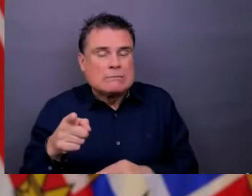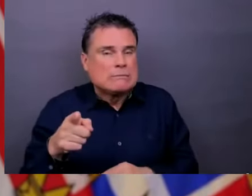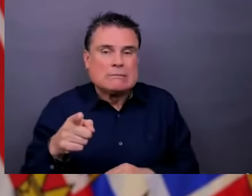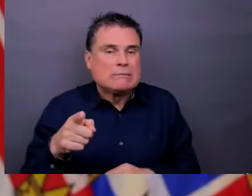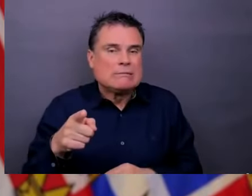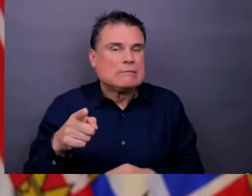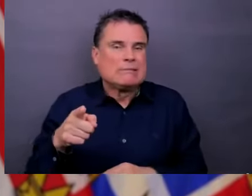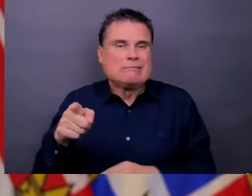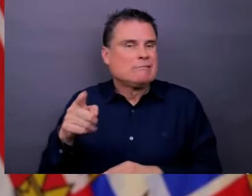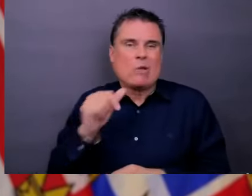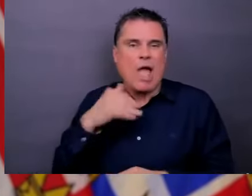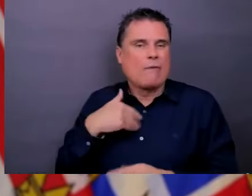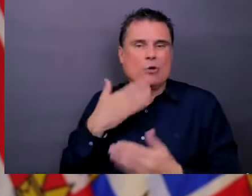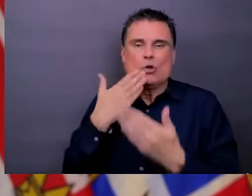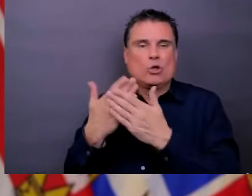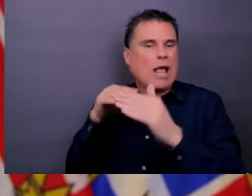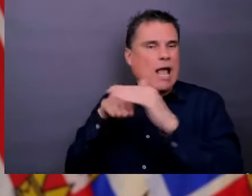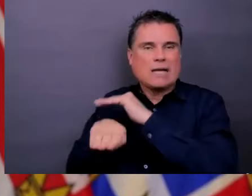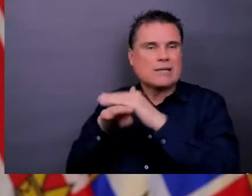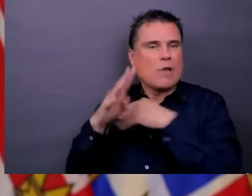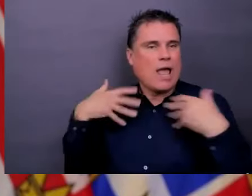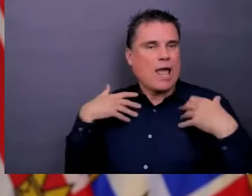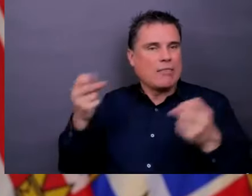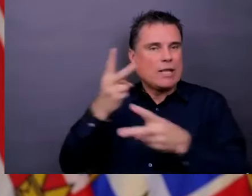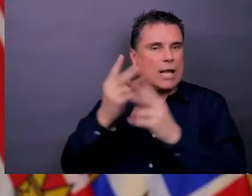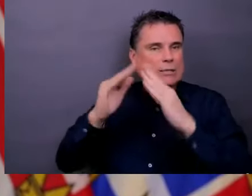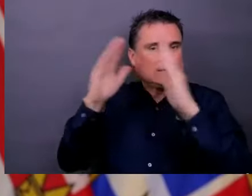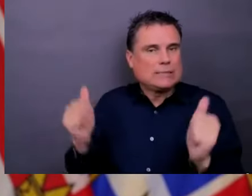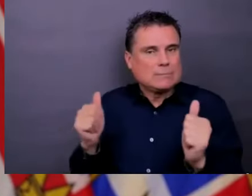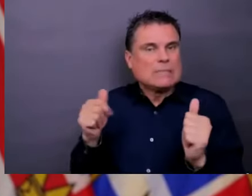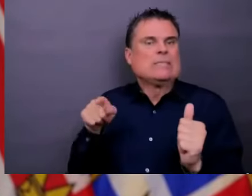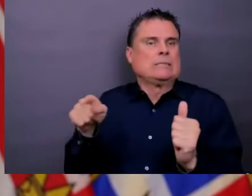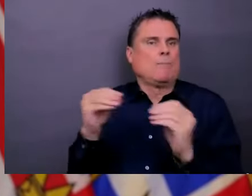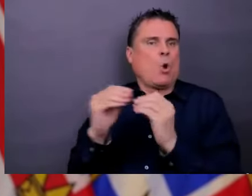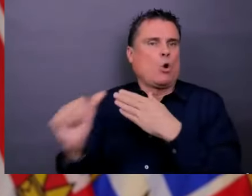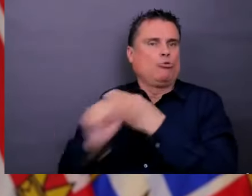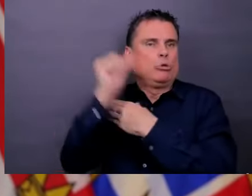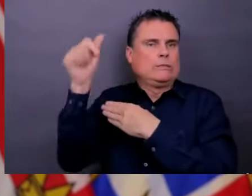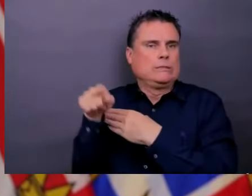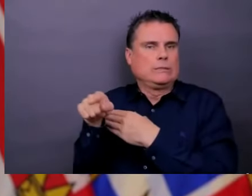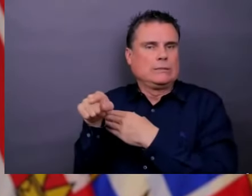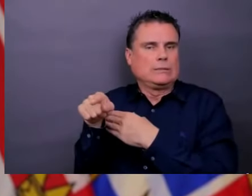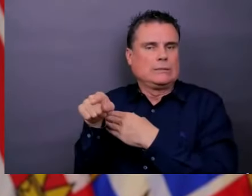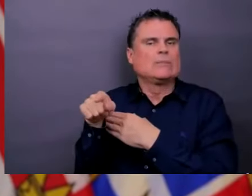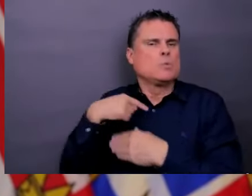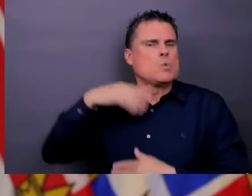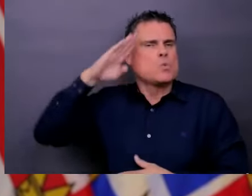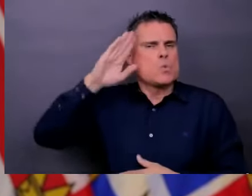that we can monitor who's being immunized and address